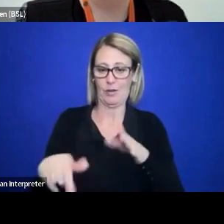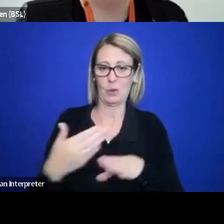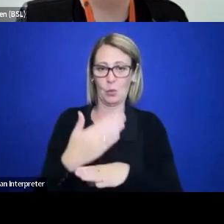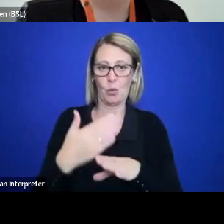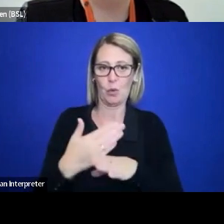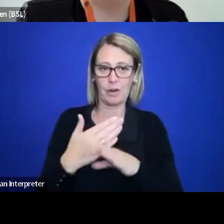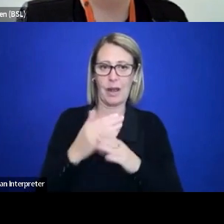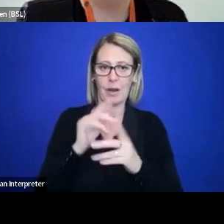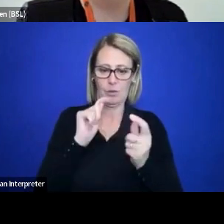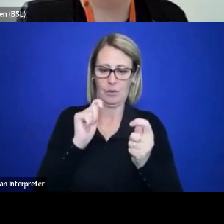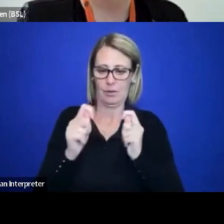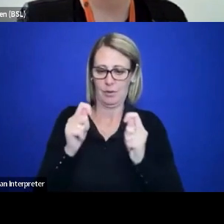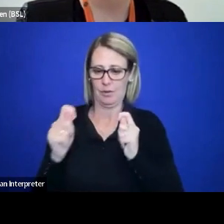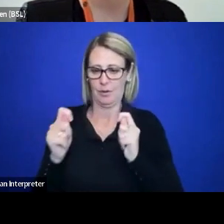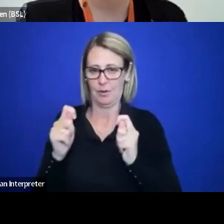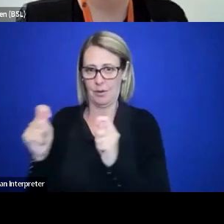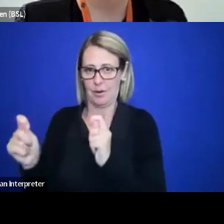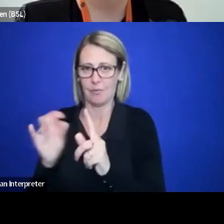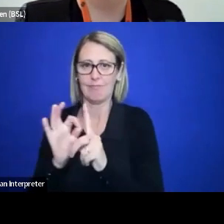we refine it, we only get better.